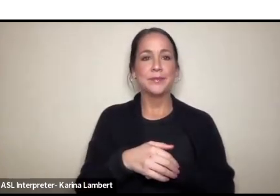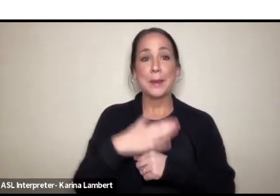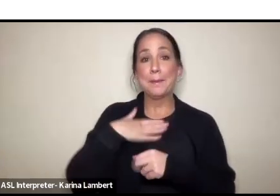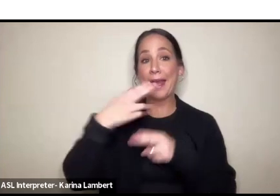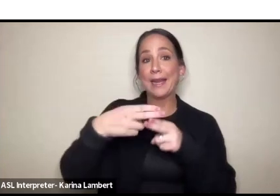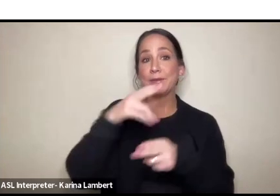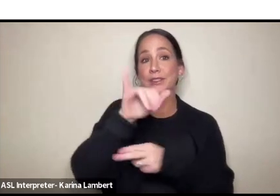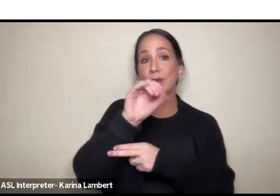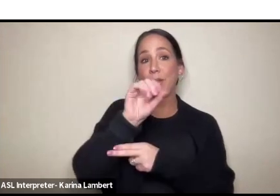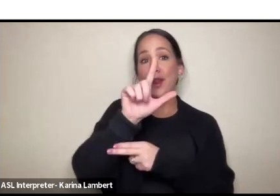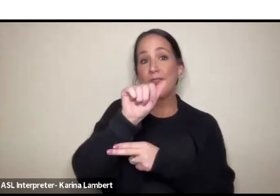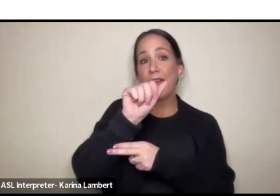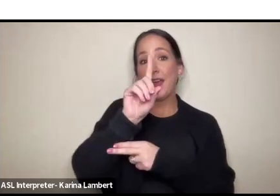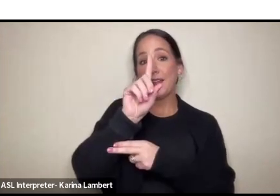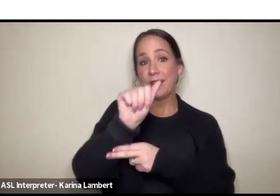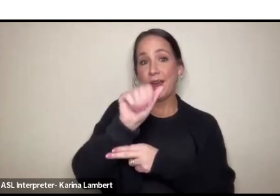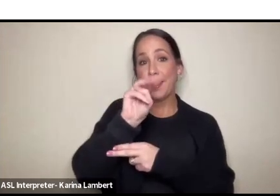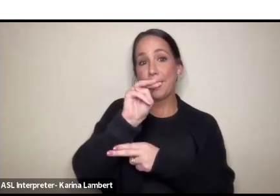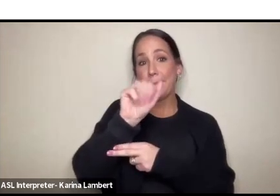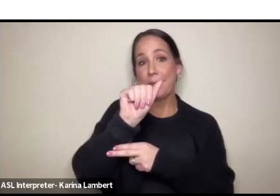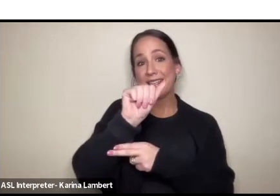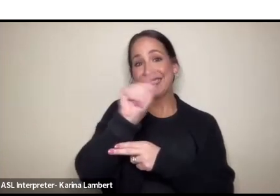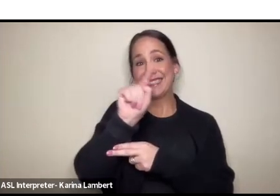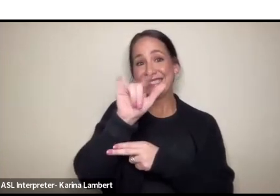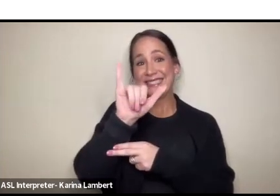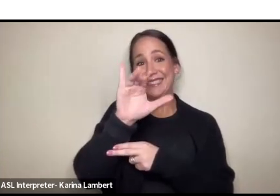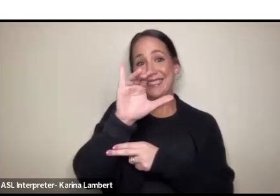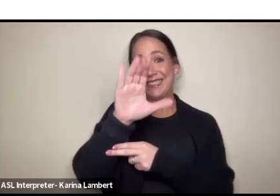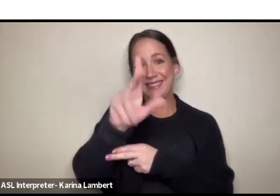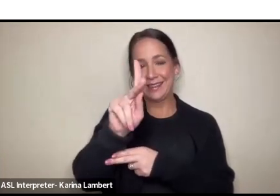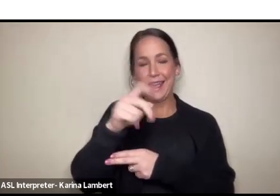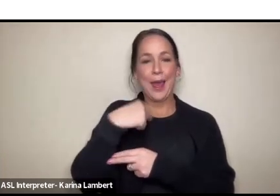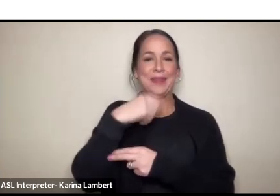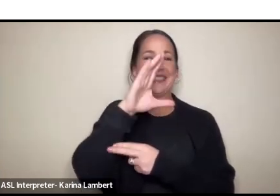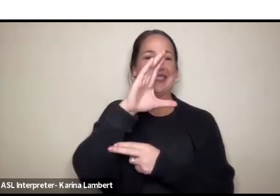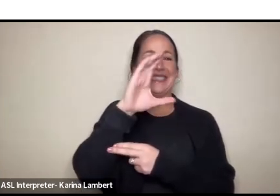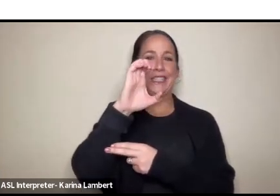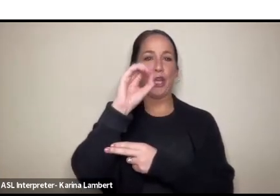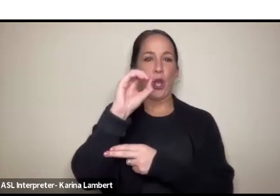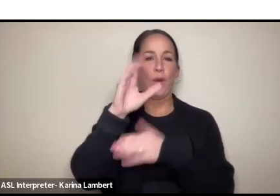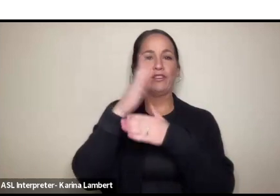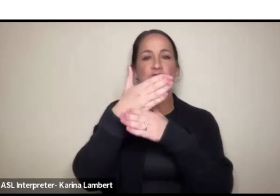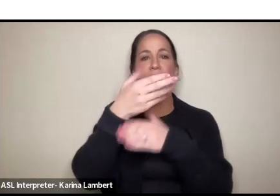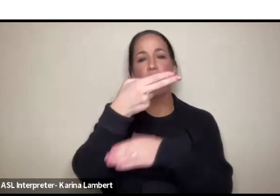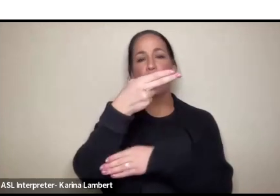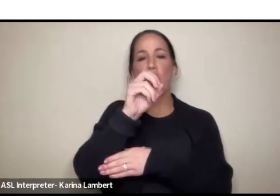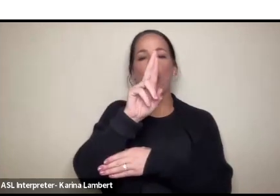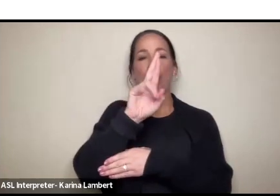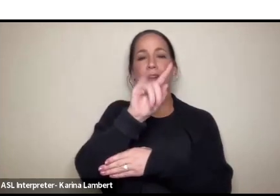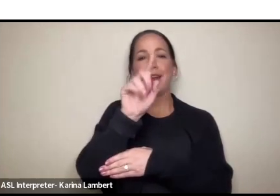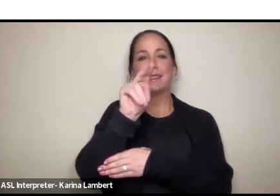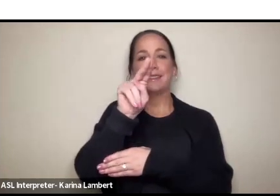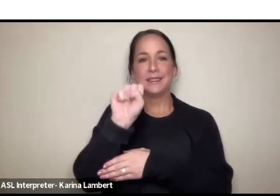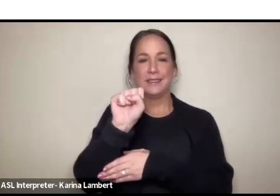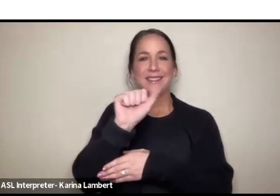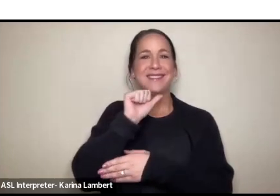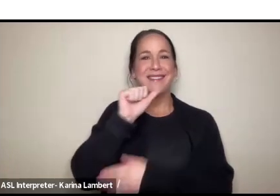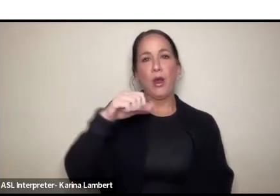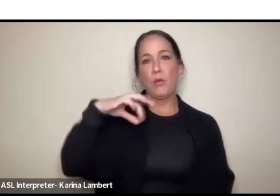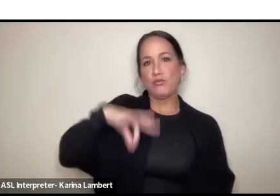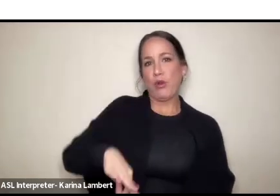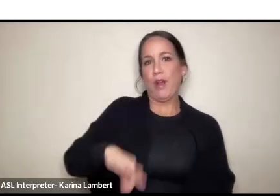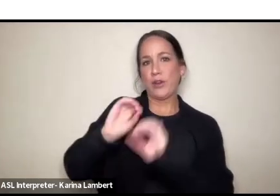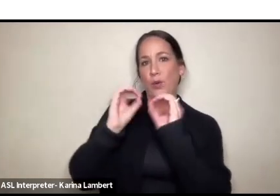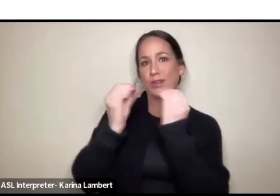name is Yolanda Mazik, and I'm the CEO of Shared Horizons. And Shared Horizons is the nonprofit